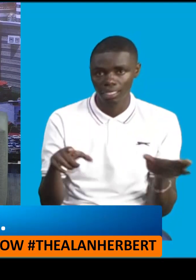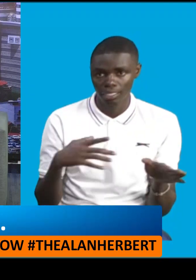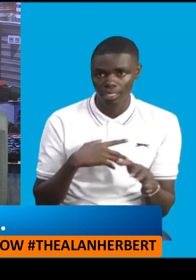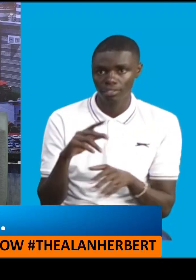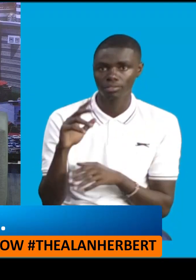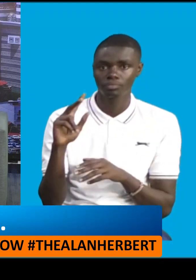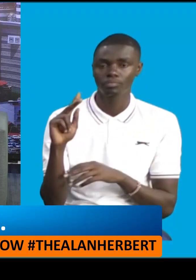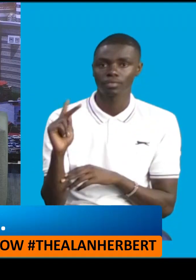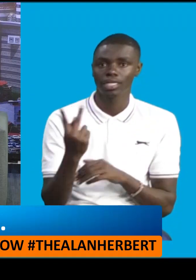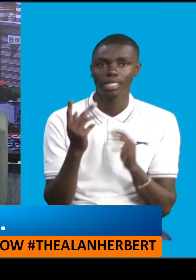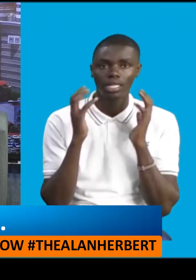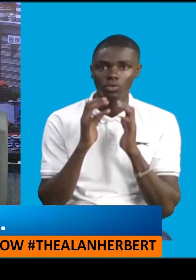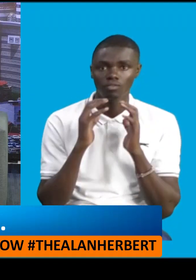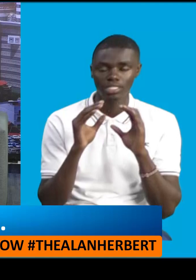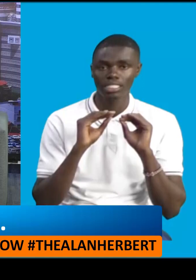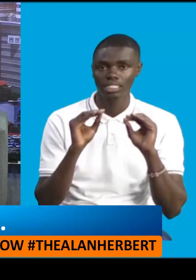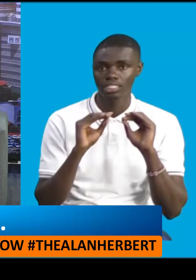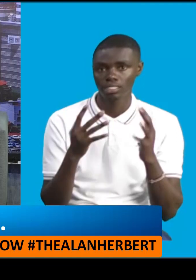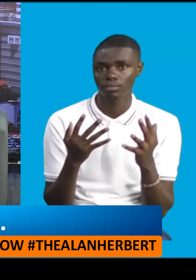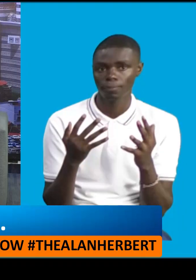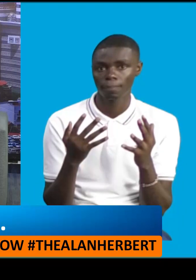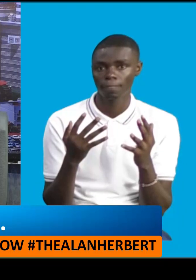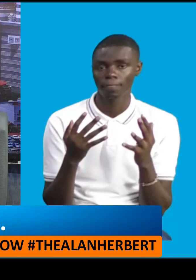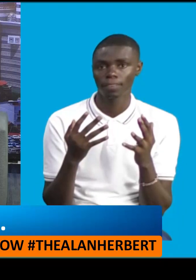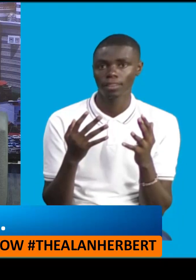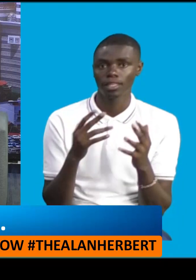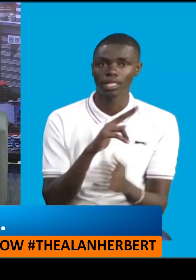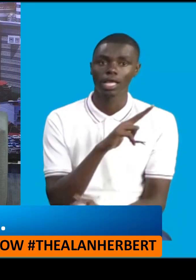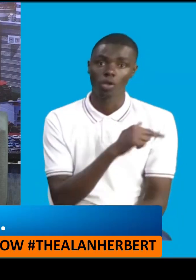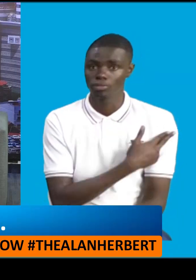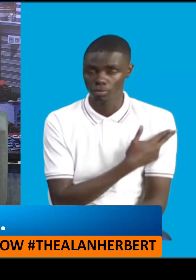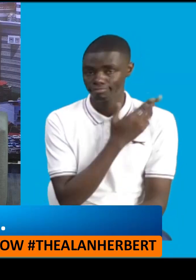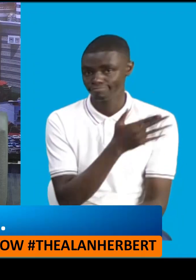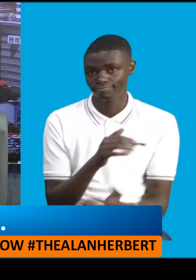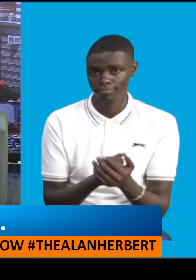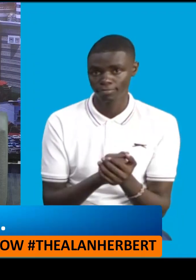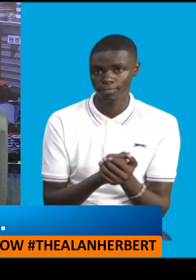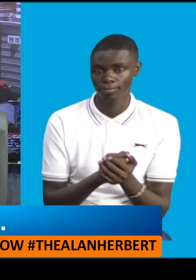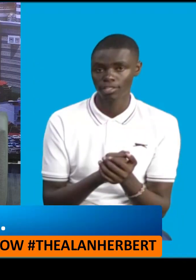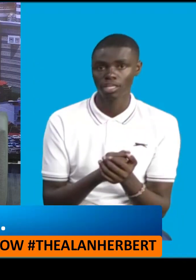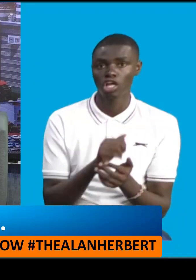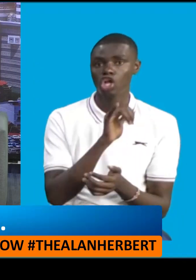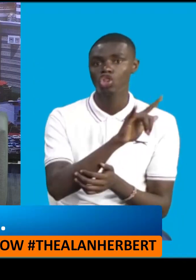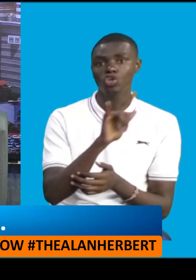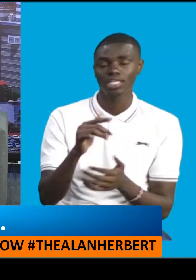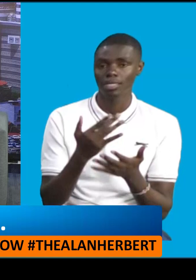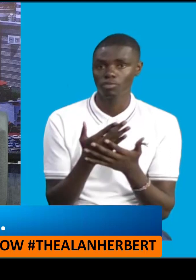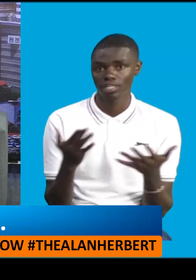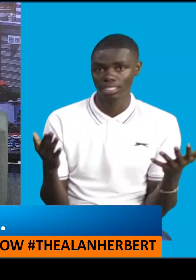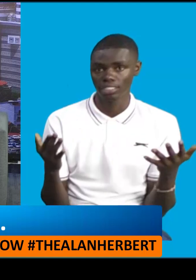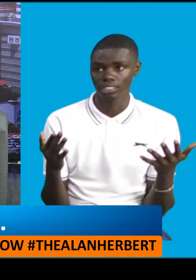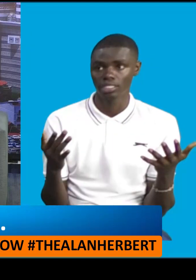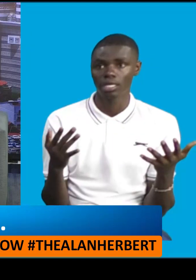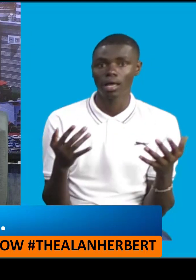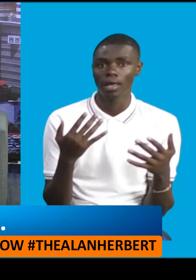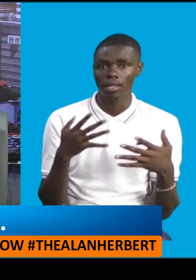Hospital and Kenyatta University and Teaching Referral Hospital. So those are some of the things